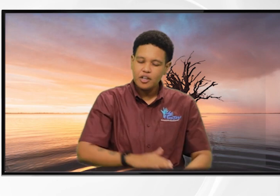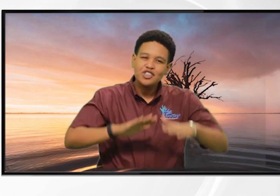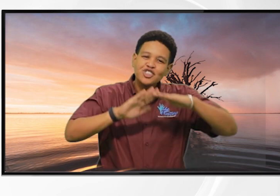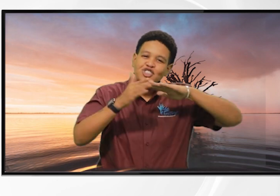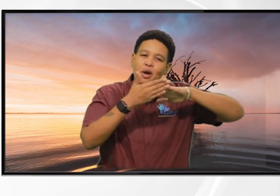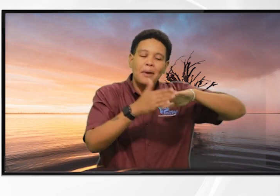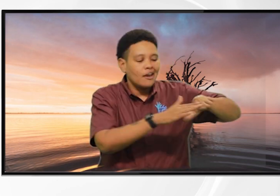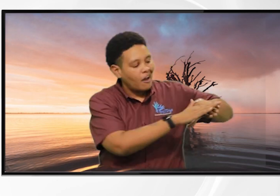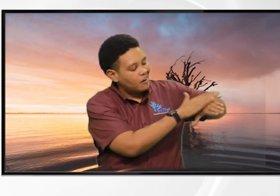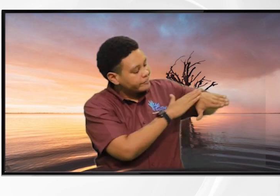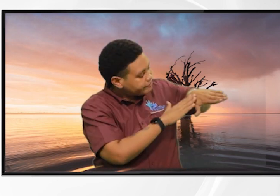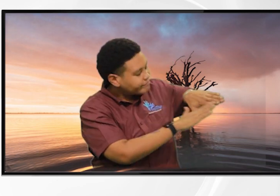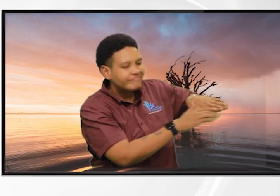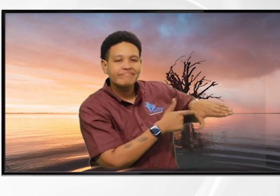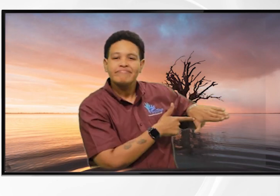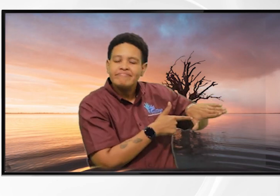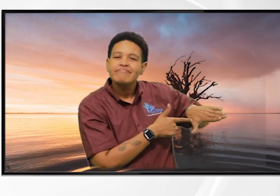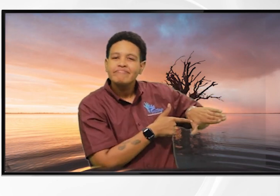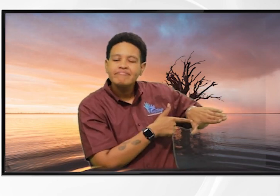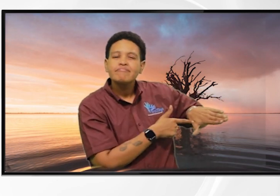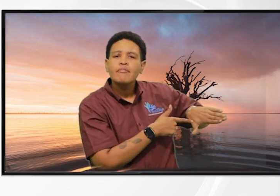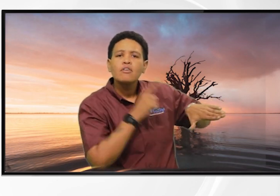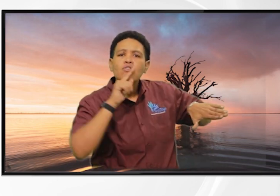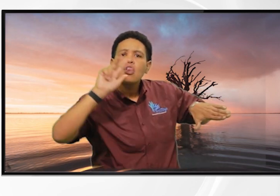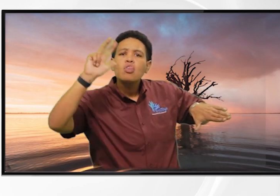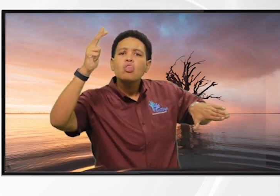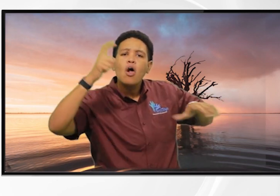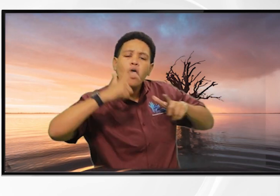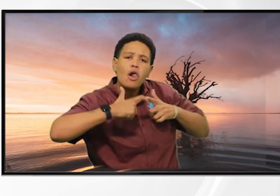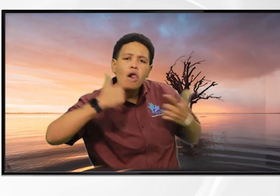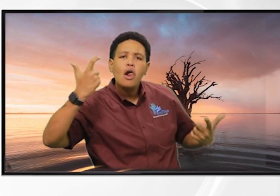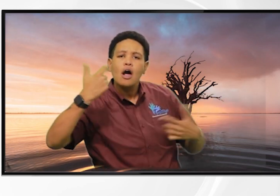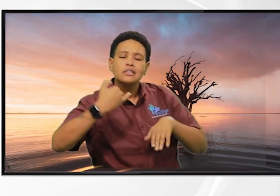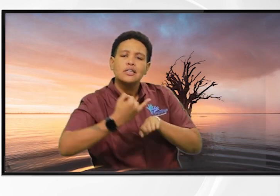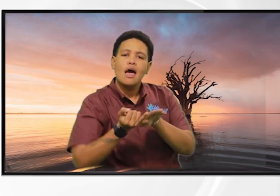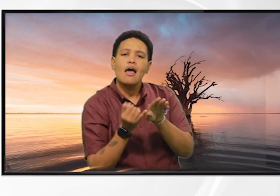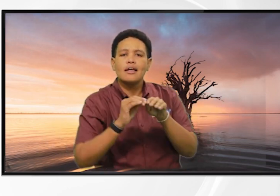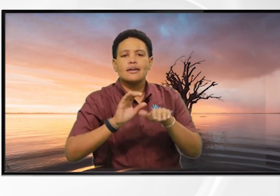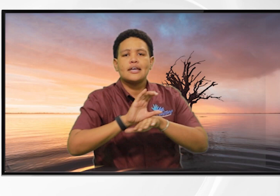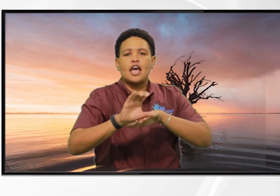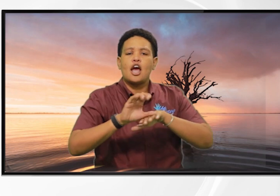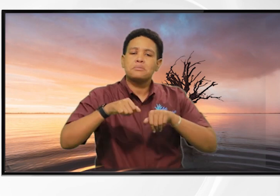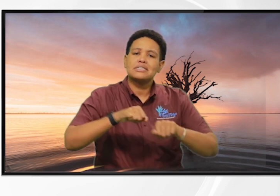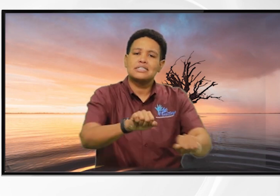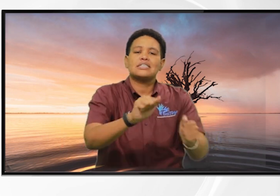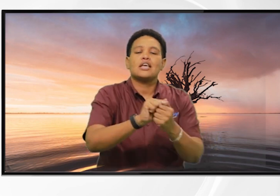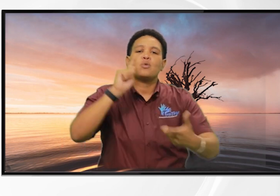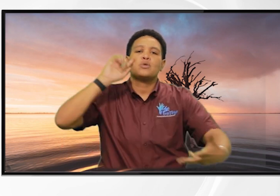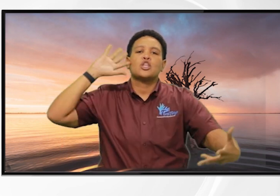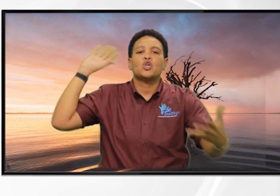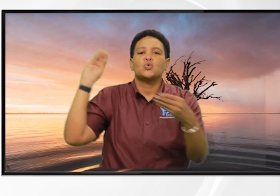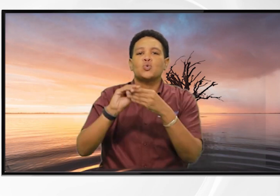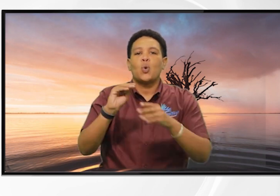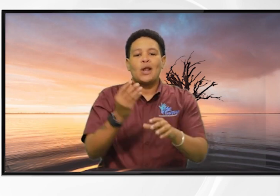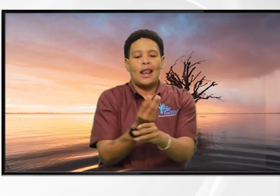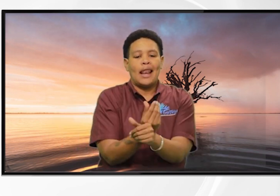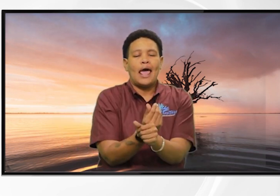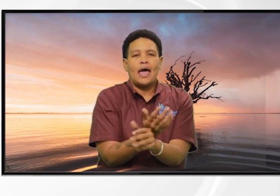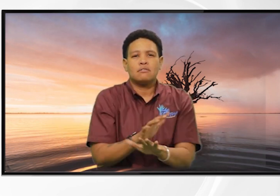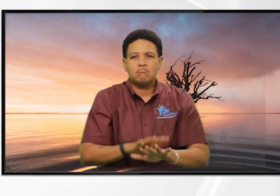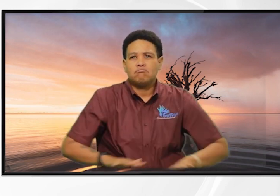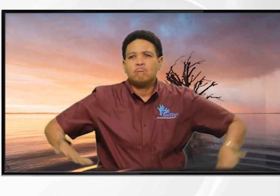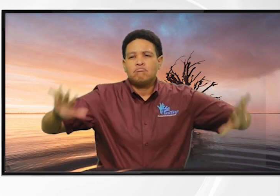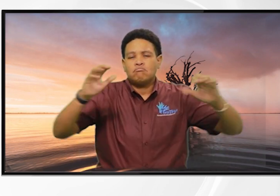Jamaica. Jamaica is the third largest island in the Caribbean Sea with a total landmass